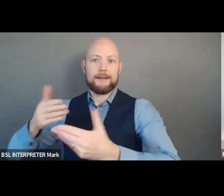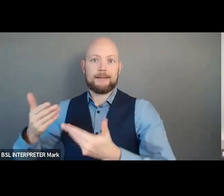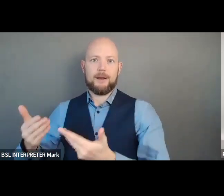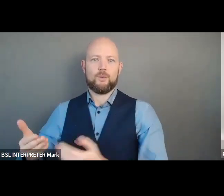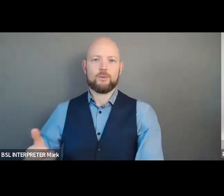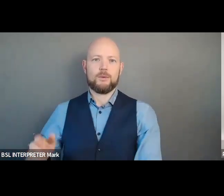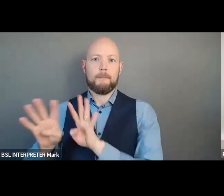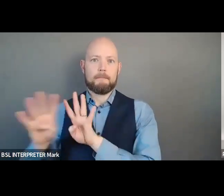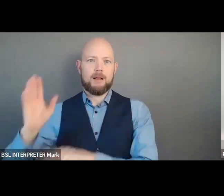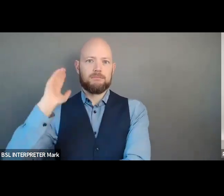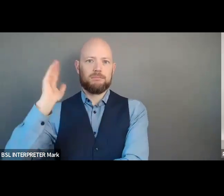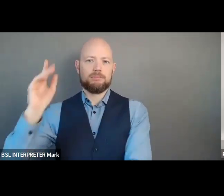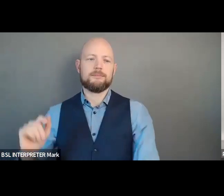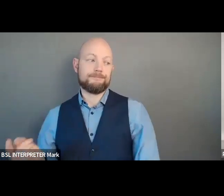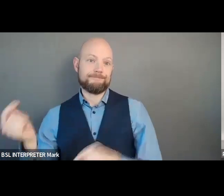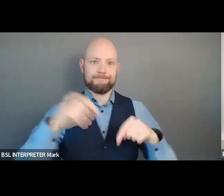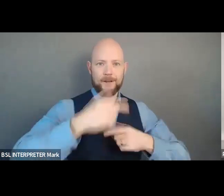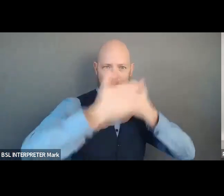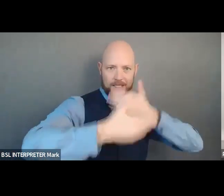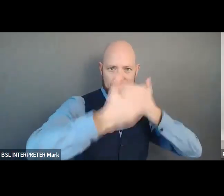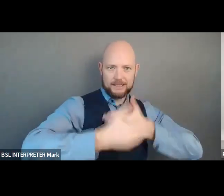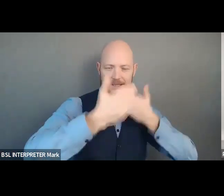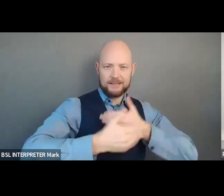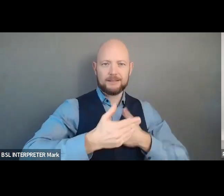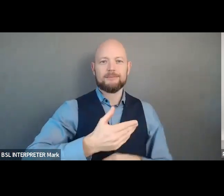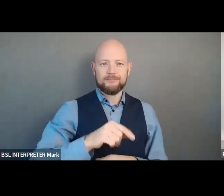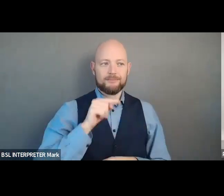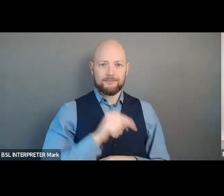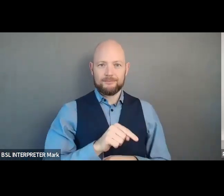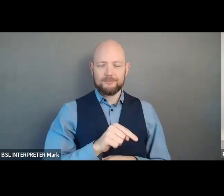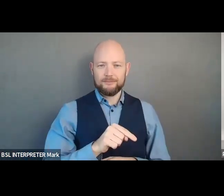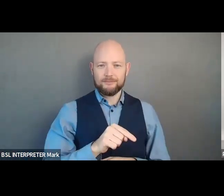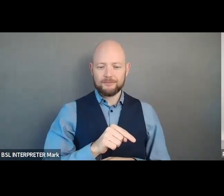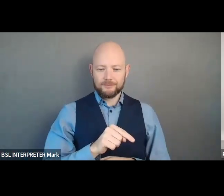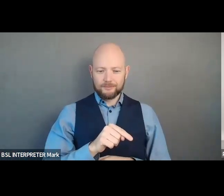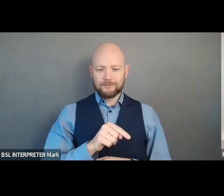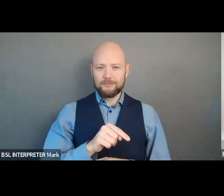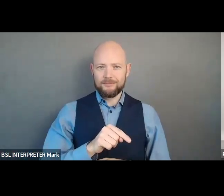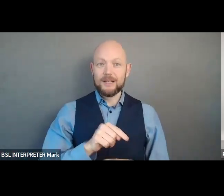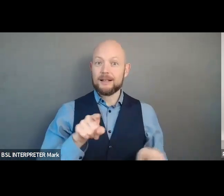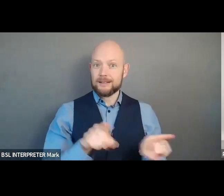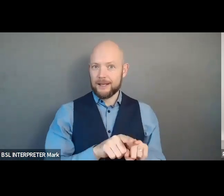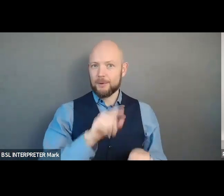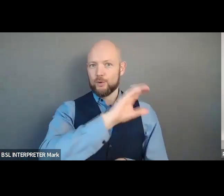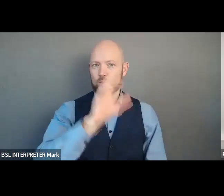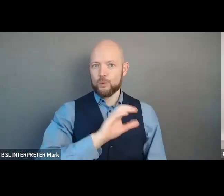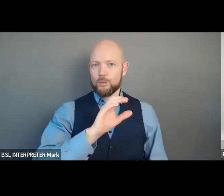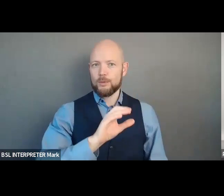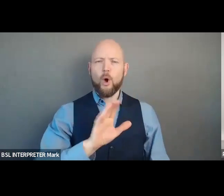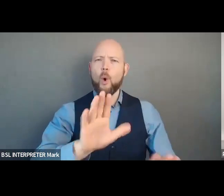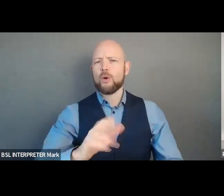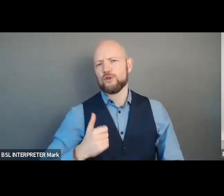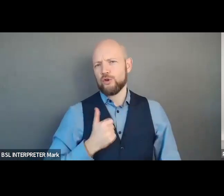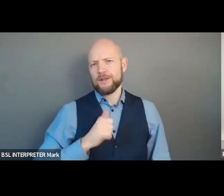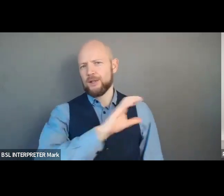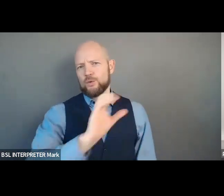then in the main room here for in-person, we'll be sticking with this particular Zoom link, and I think no, it's actually in person